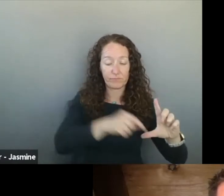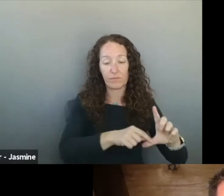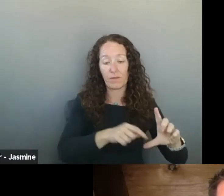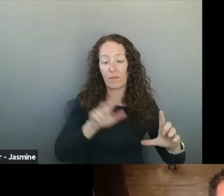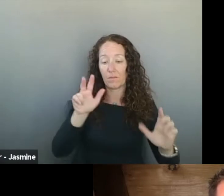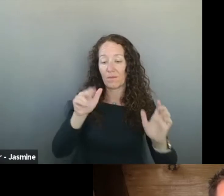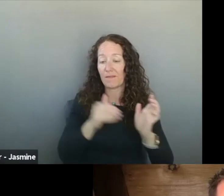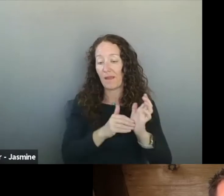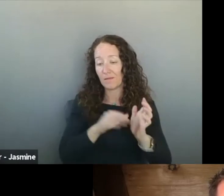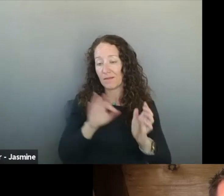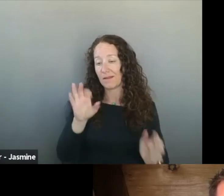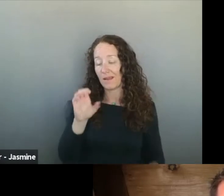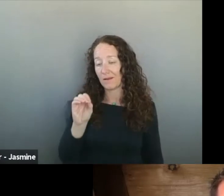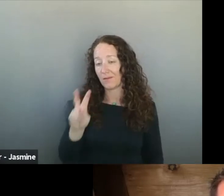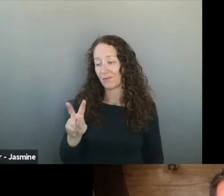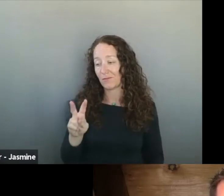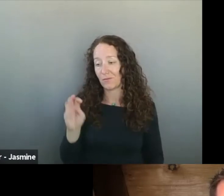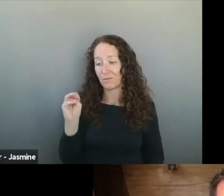That's worth a round of applause.